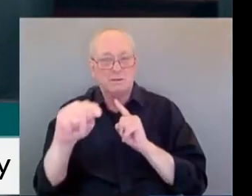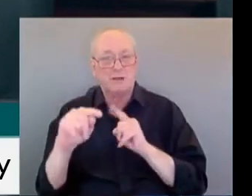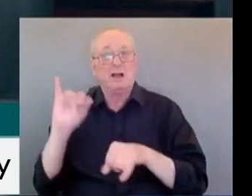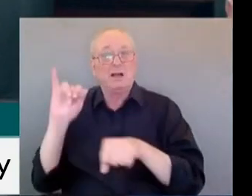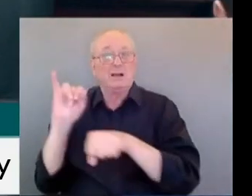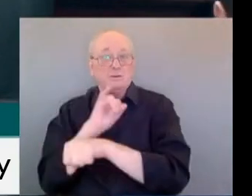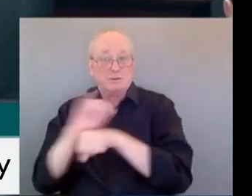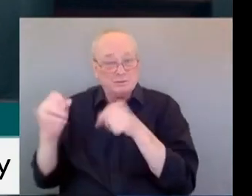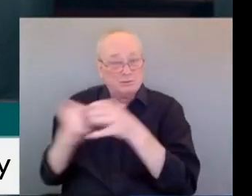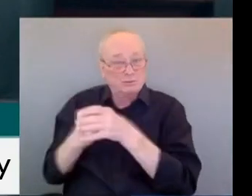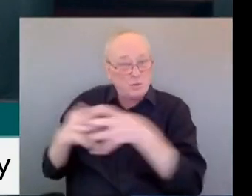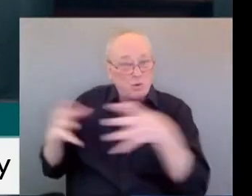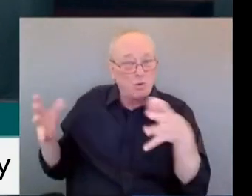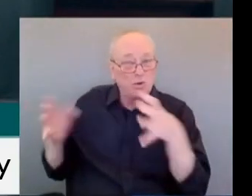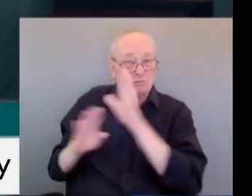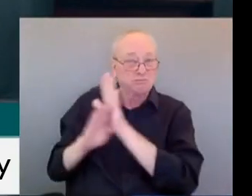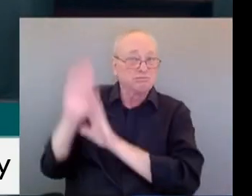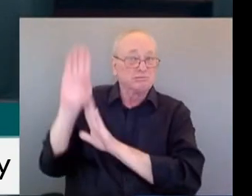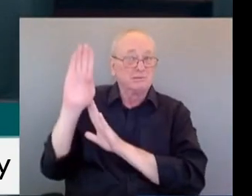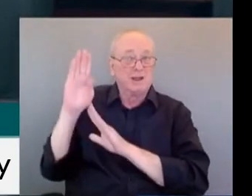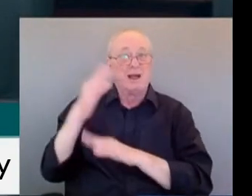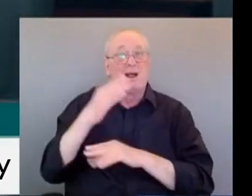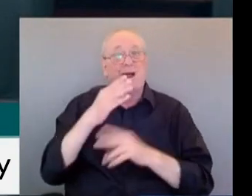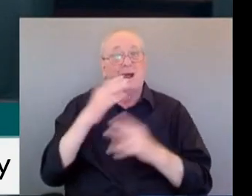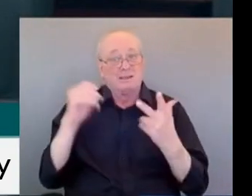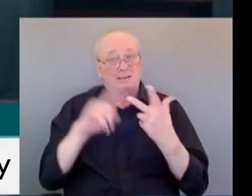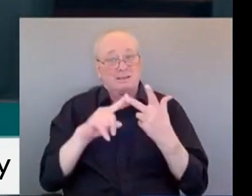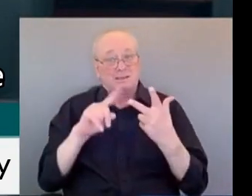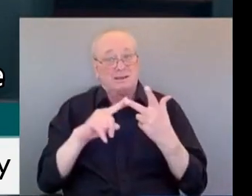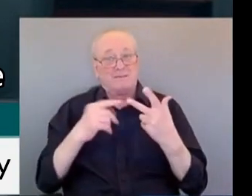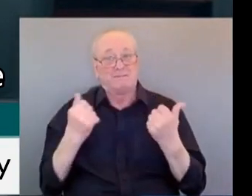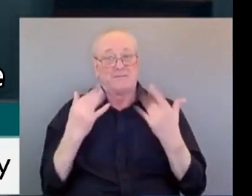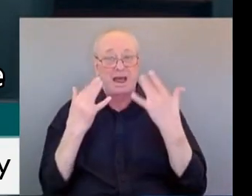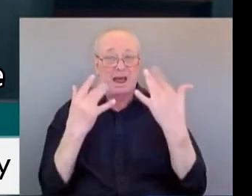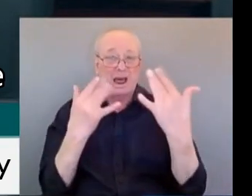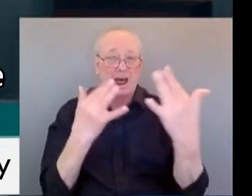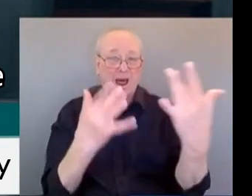in Jasper. Mr. Speaker, that's why this plan is out for engagement, and we appreciate the feedback of Albertans.